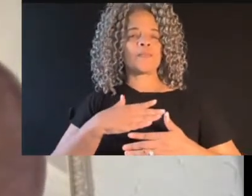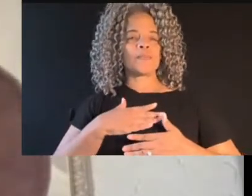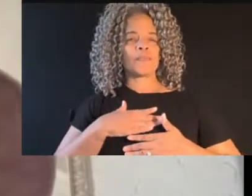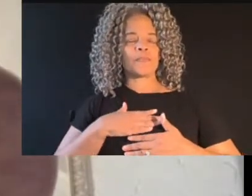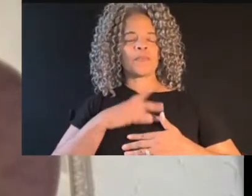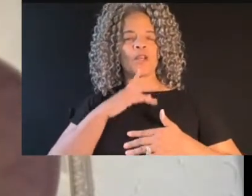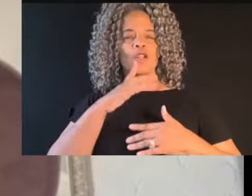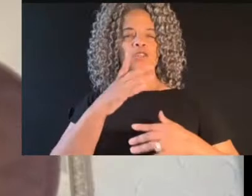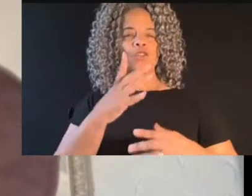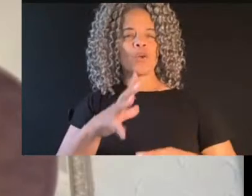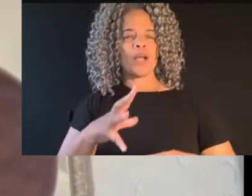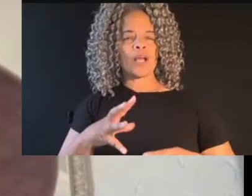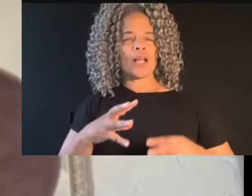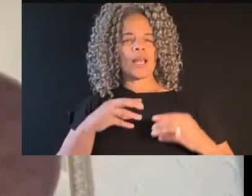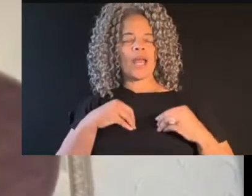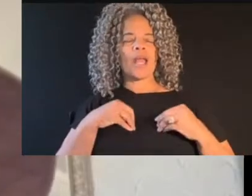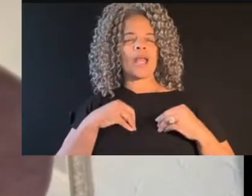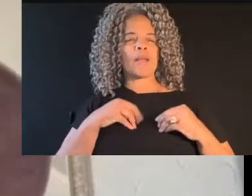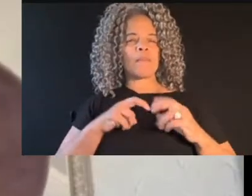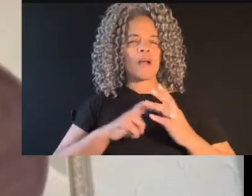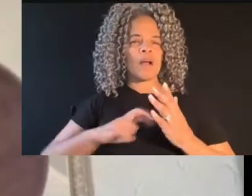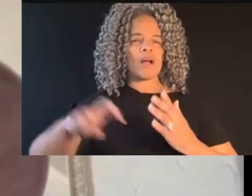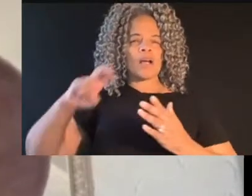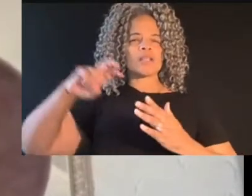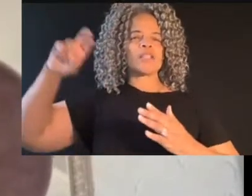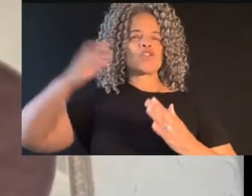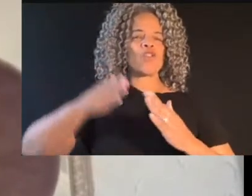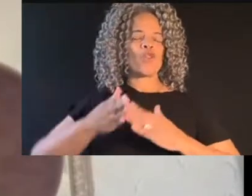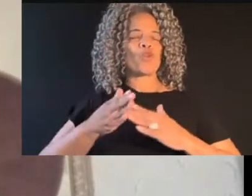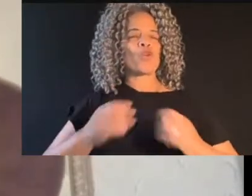claim ascension through survival.